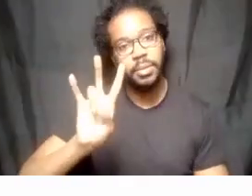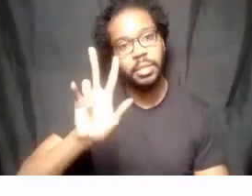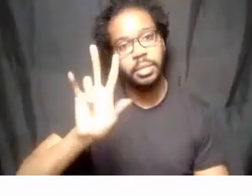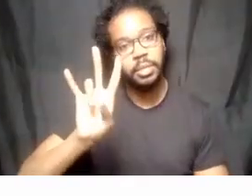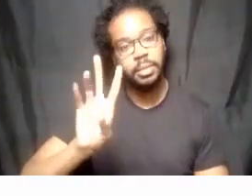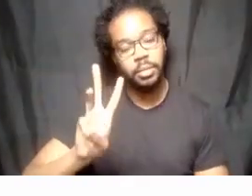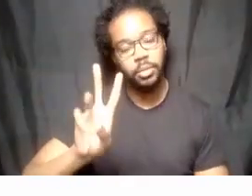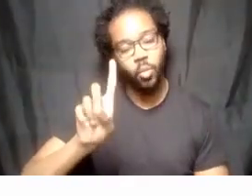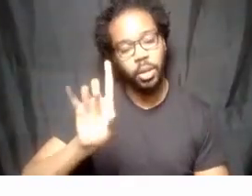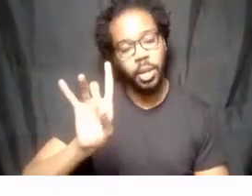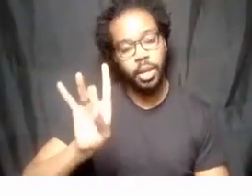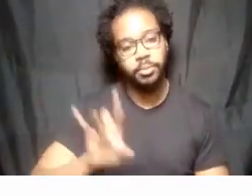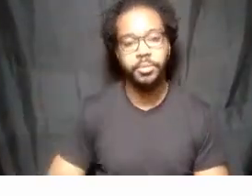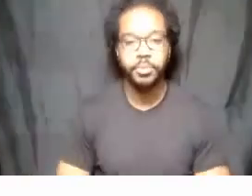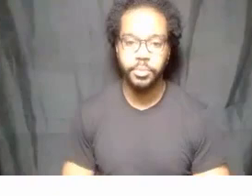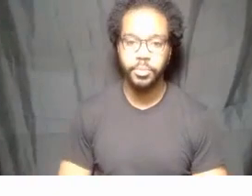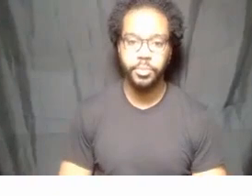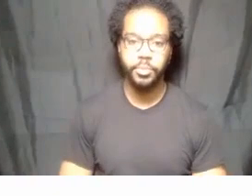202-590-7618.